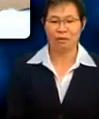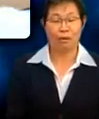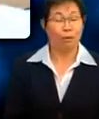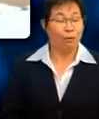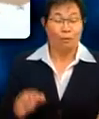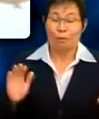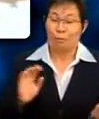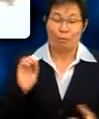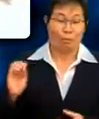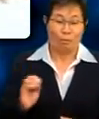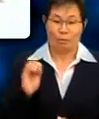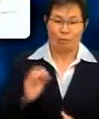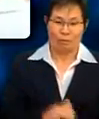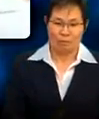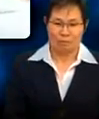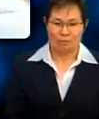Whoa!